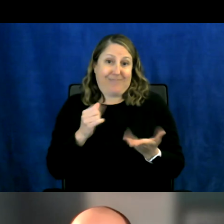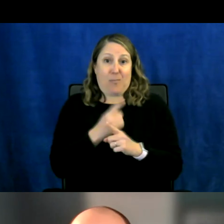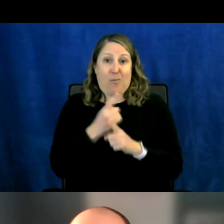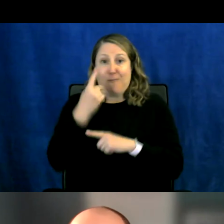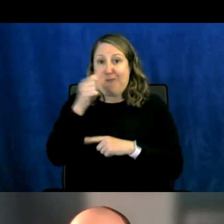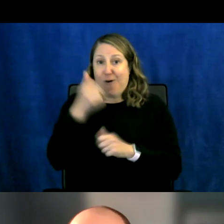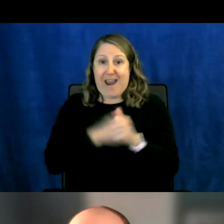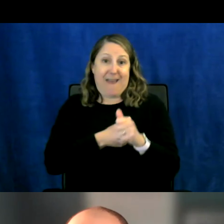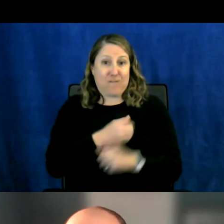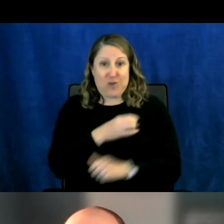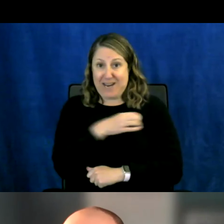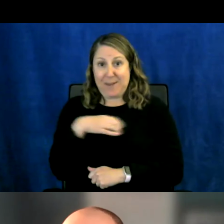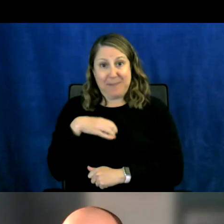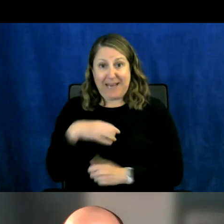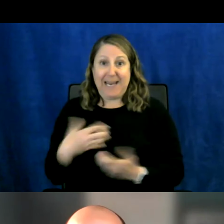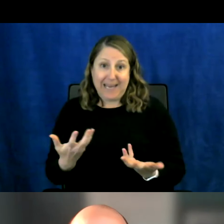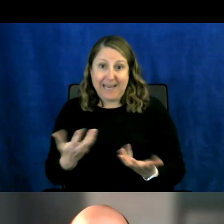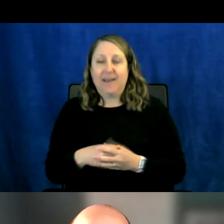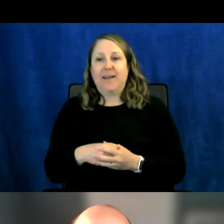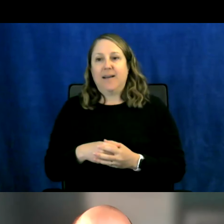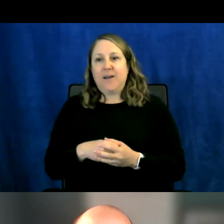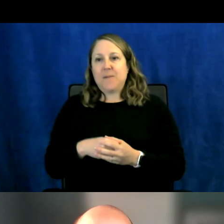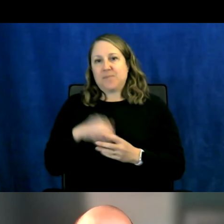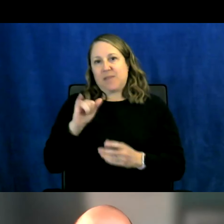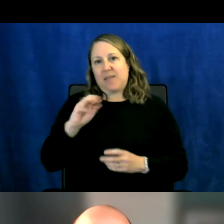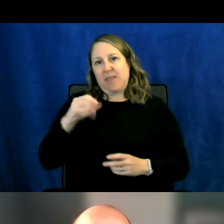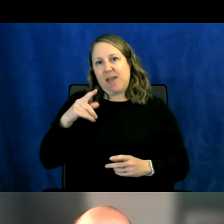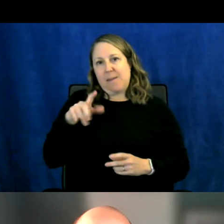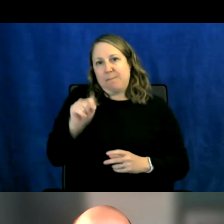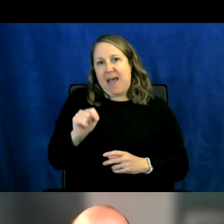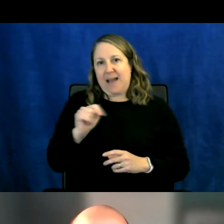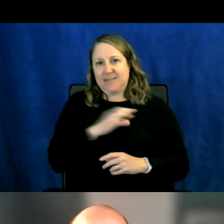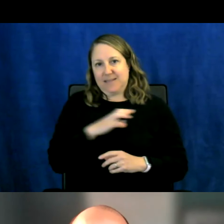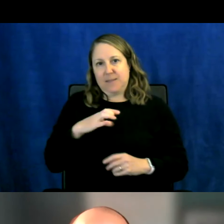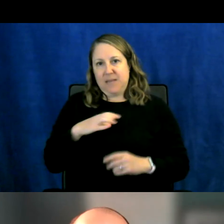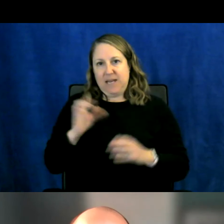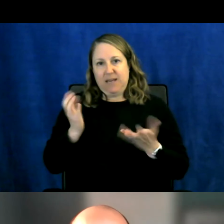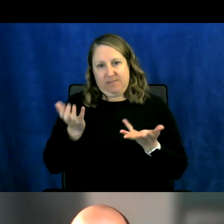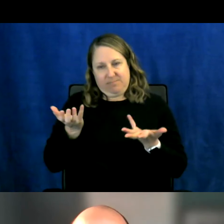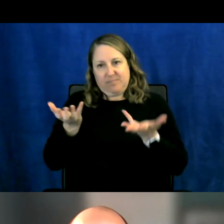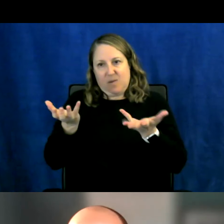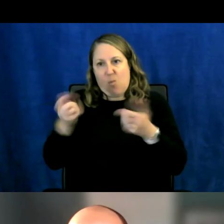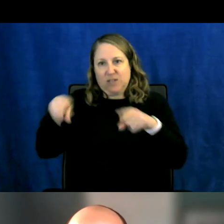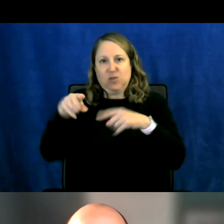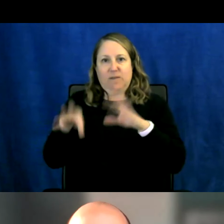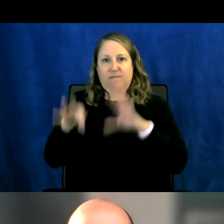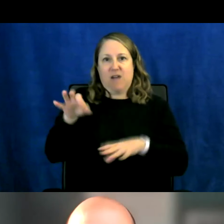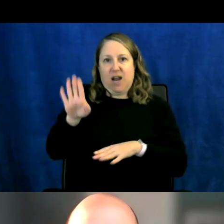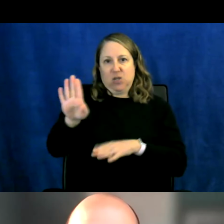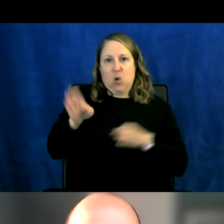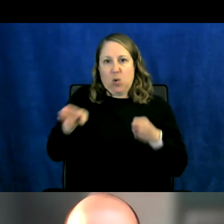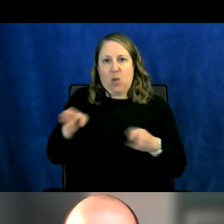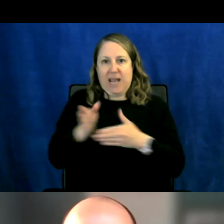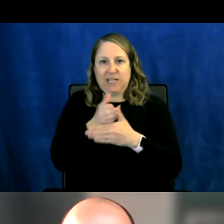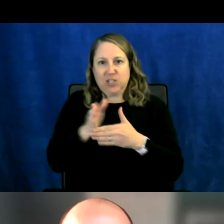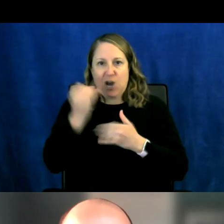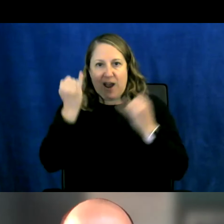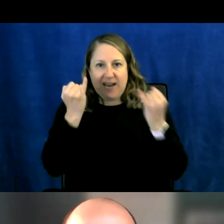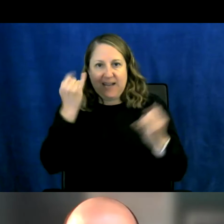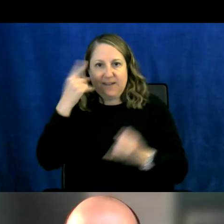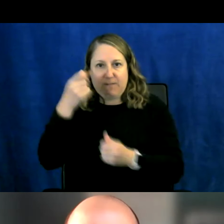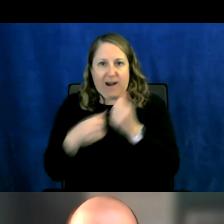So, the Impact Committee is certainly open to DACLAC finding its way to get ideas on the table for everyone to